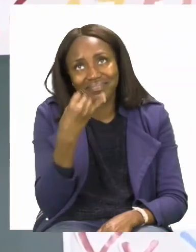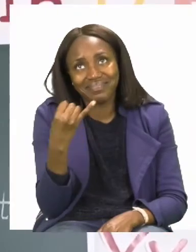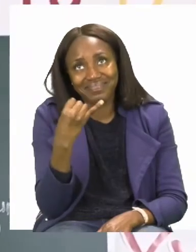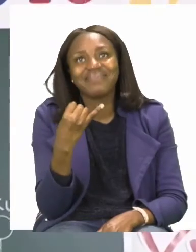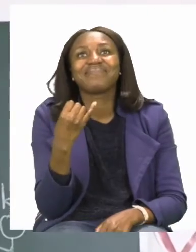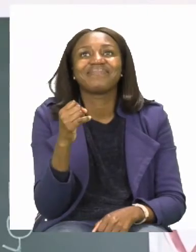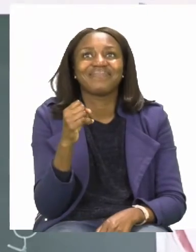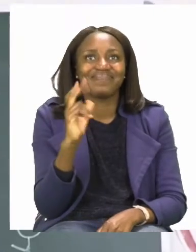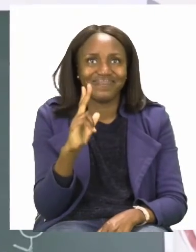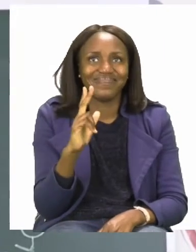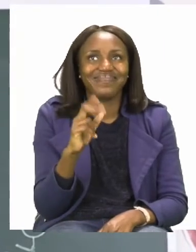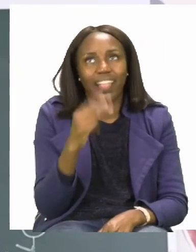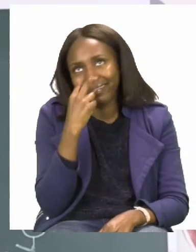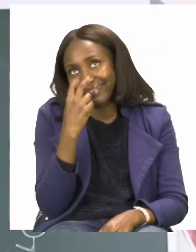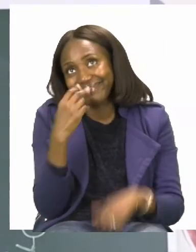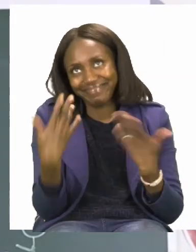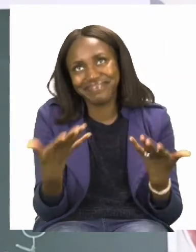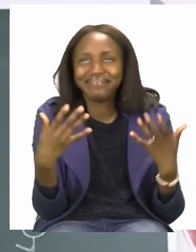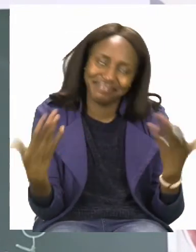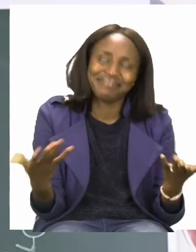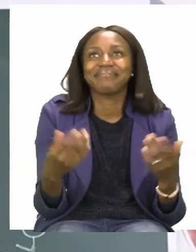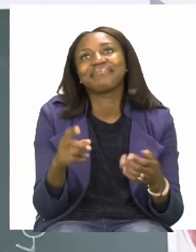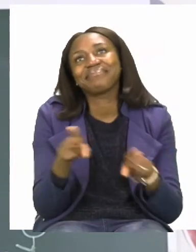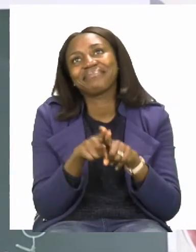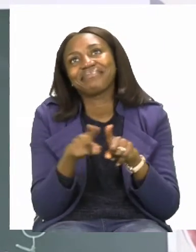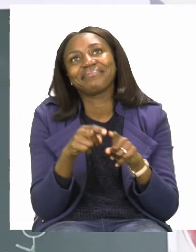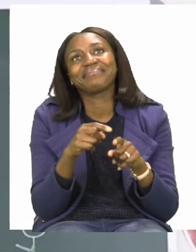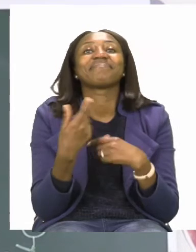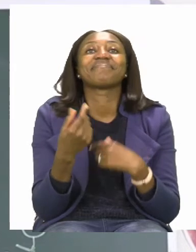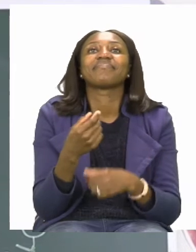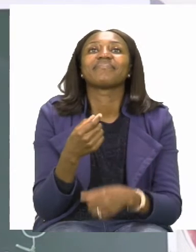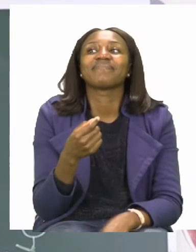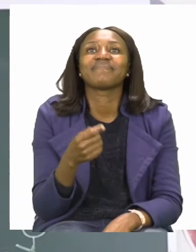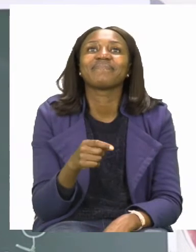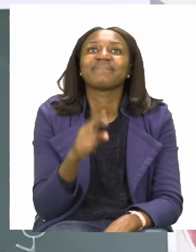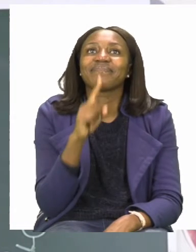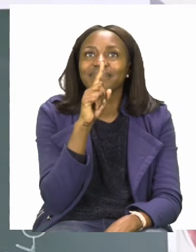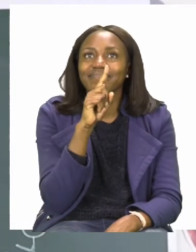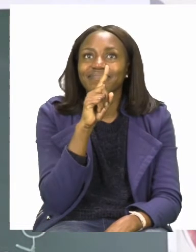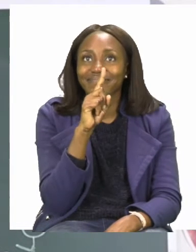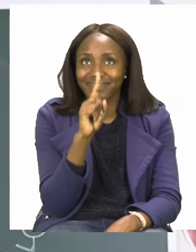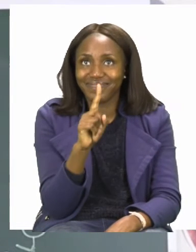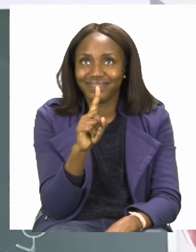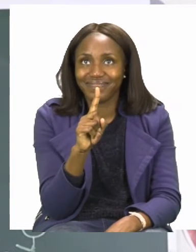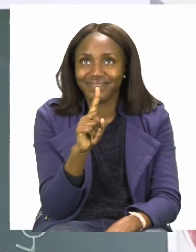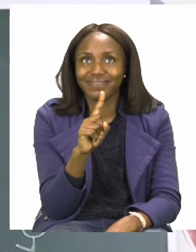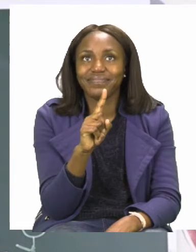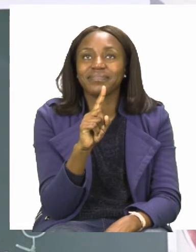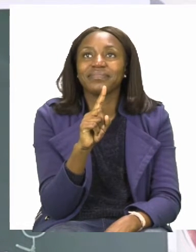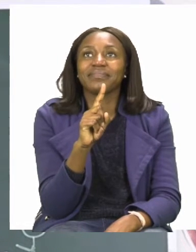people. But they are representing the people we have. So, from Kate, we're going to count going